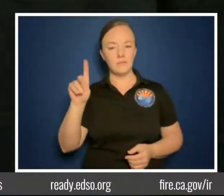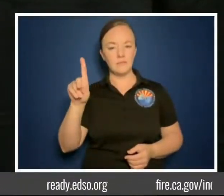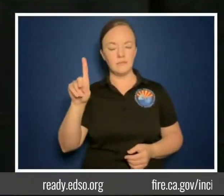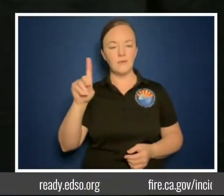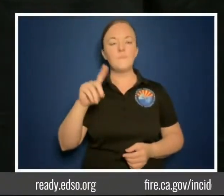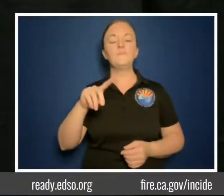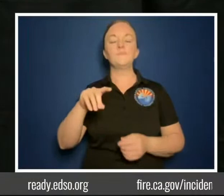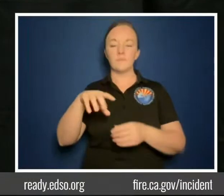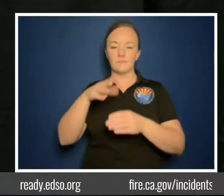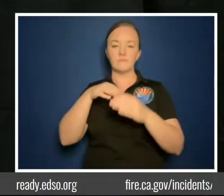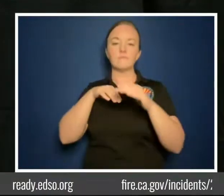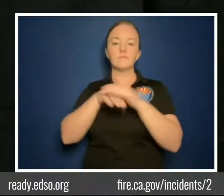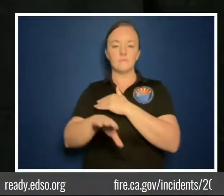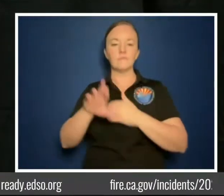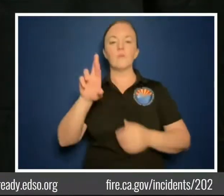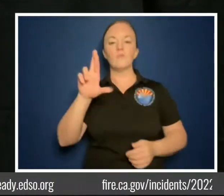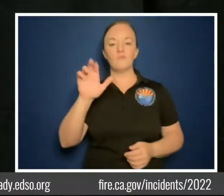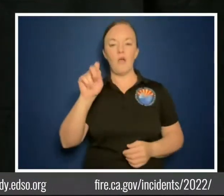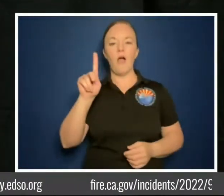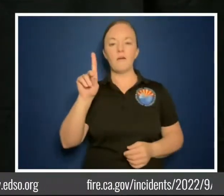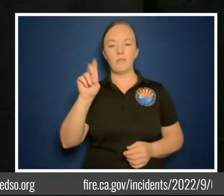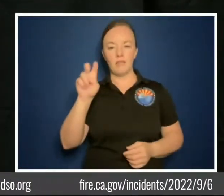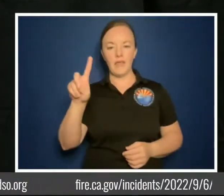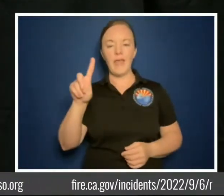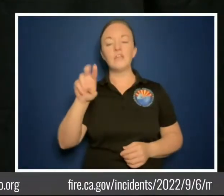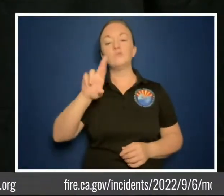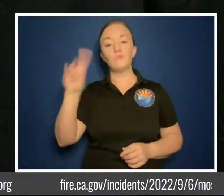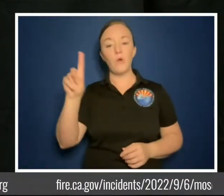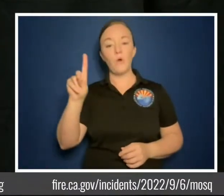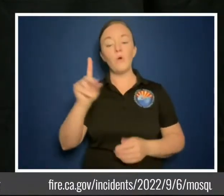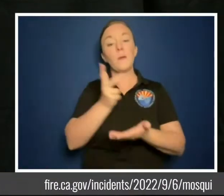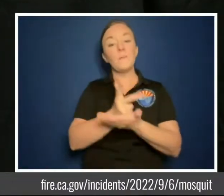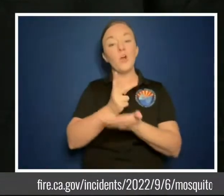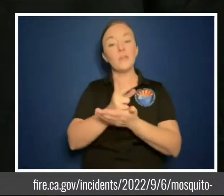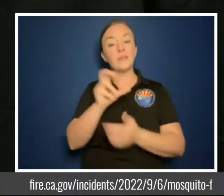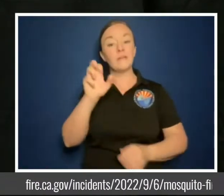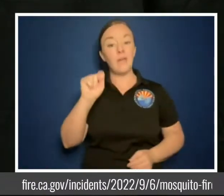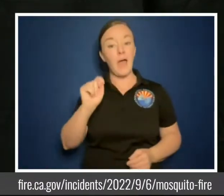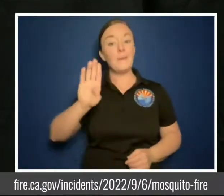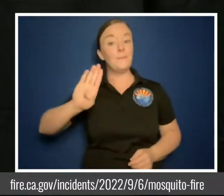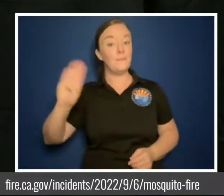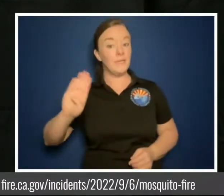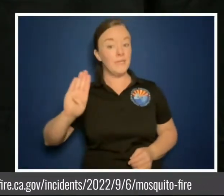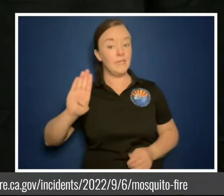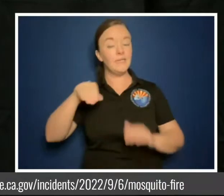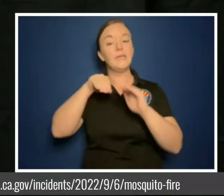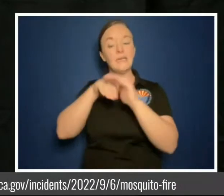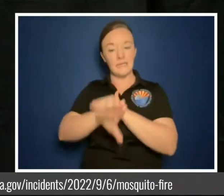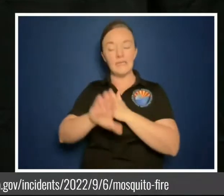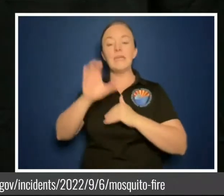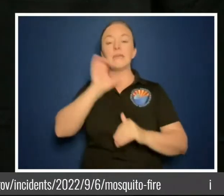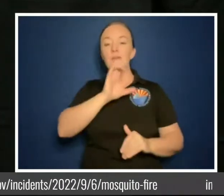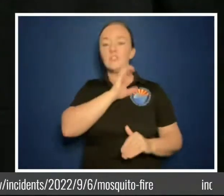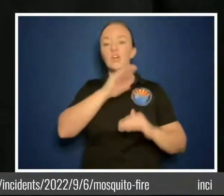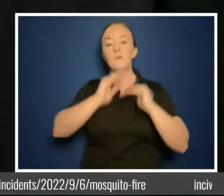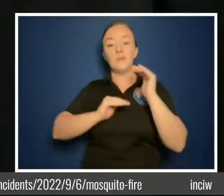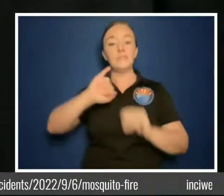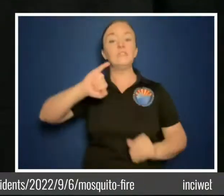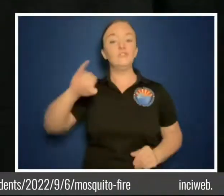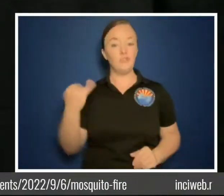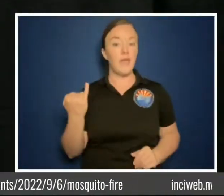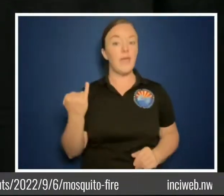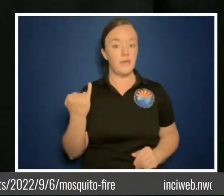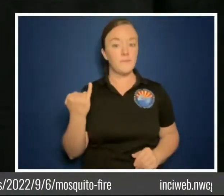B, and the shelter will be in the cafeteria in Building J. And in addition to the shelter, there's also showers and